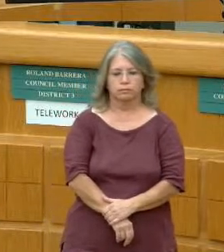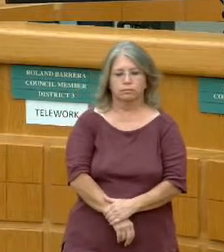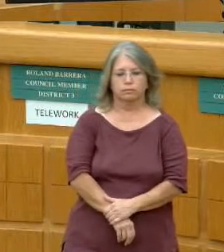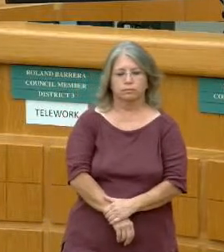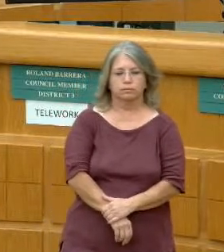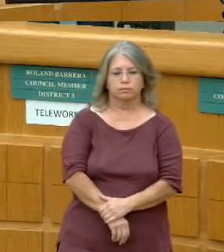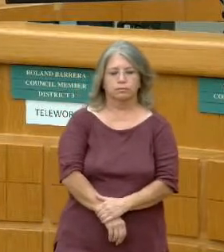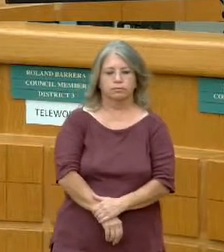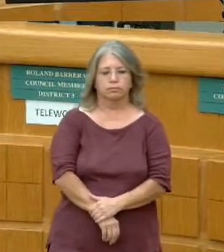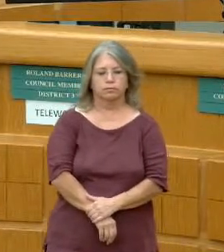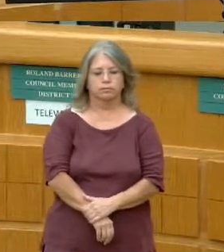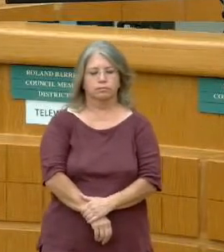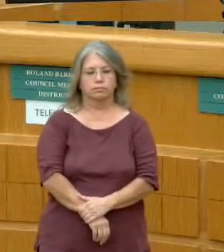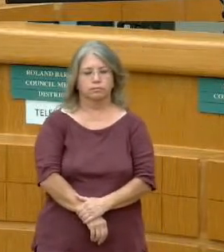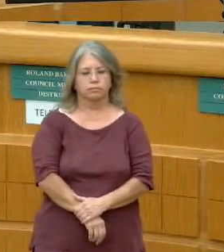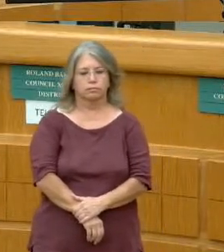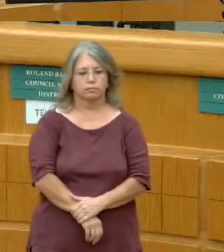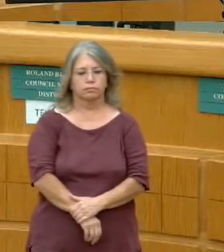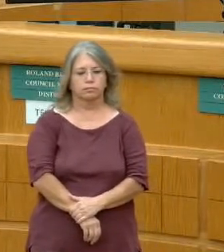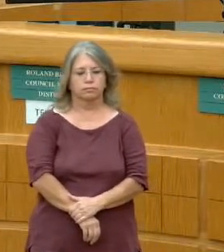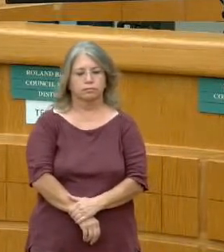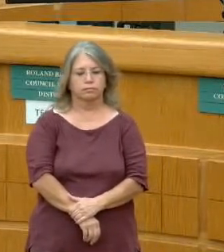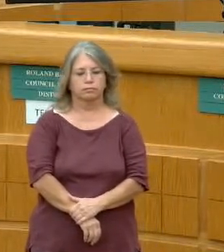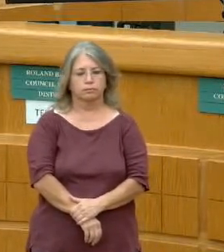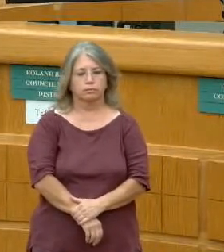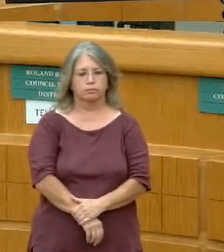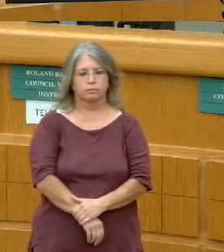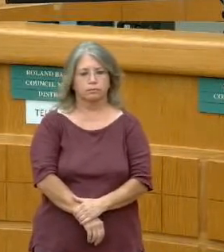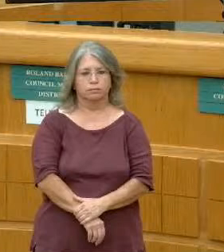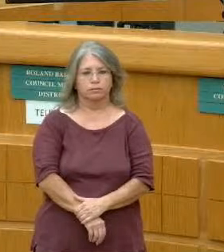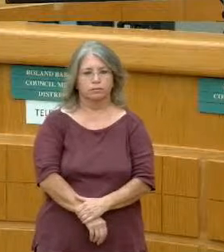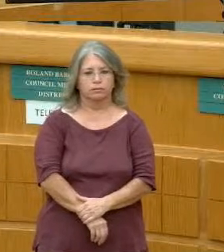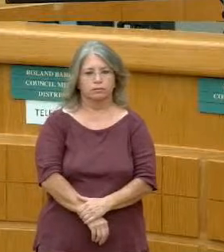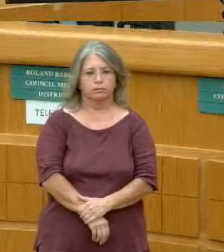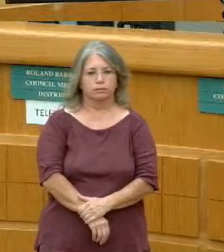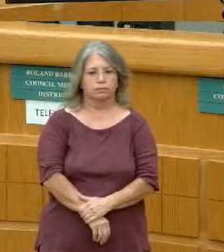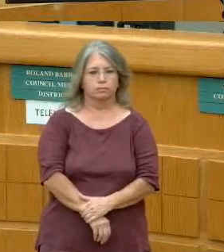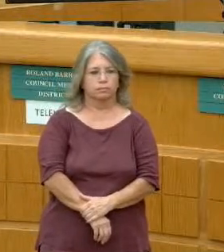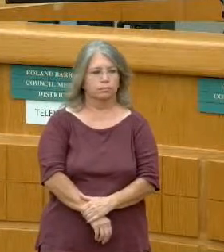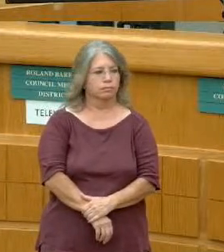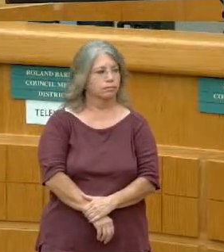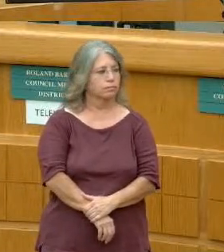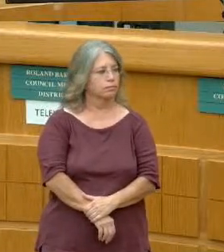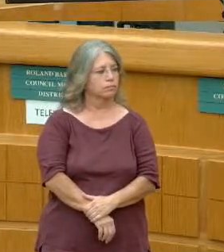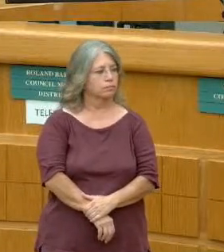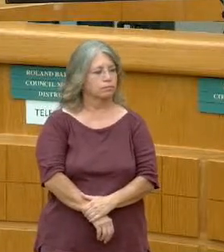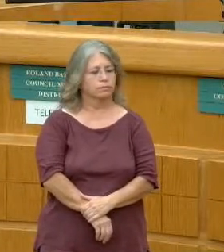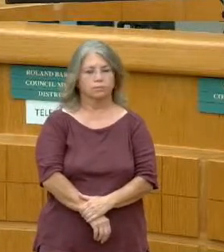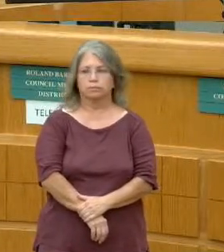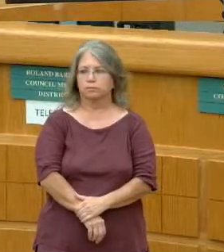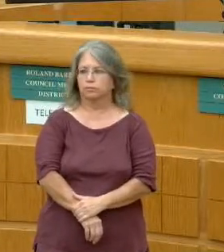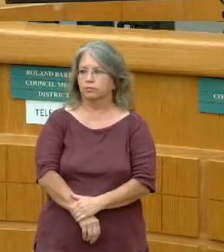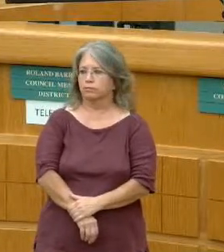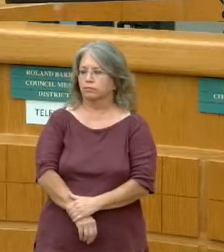50%. Sigan el distanciamiento social de 6 pies, quédese en casa y evite eventos sociales.